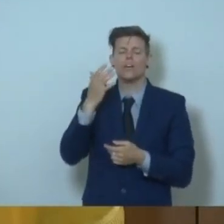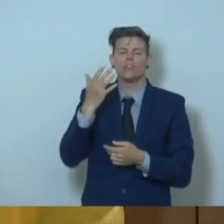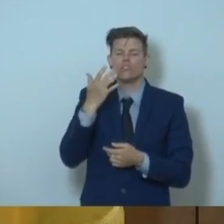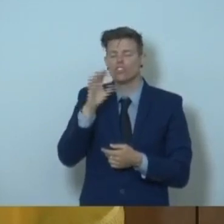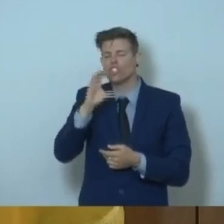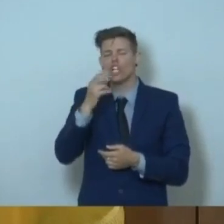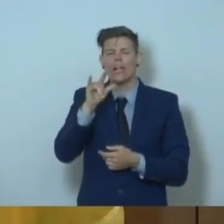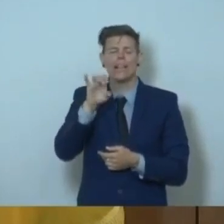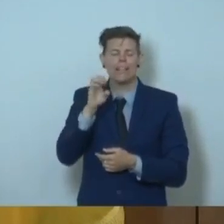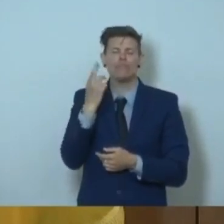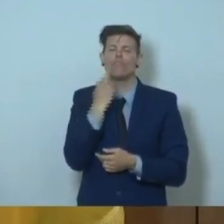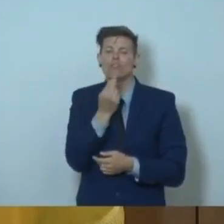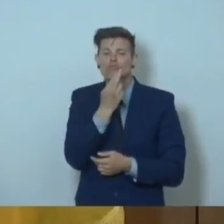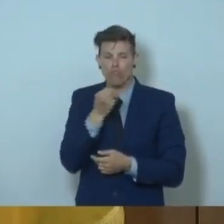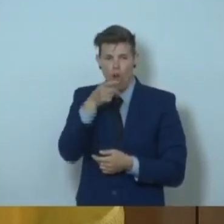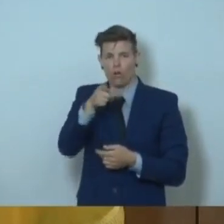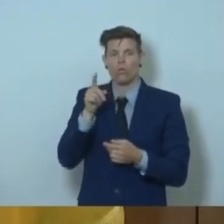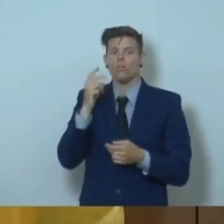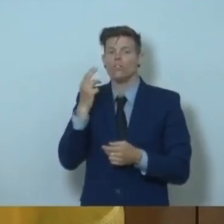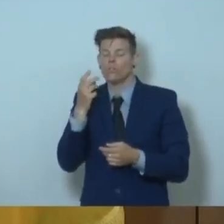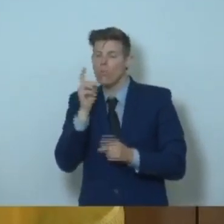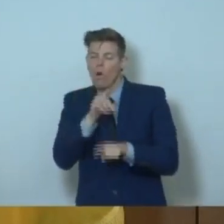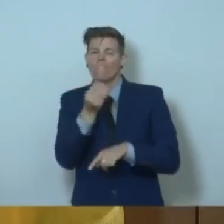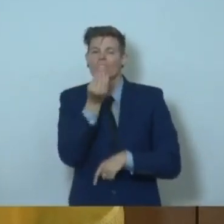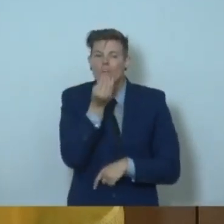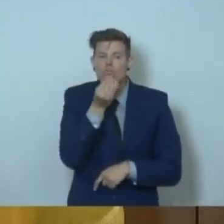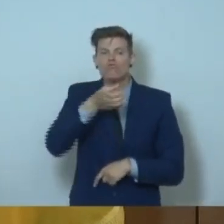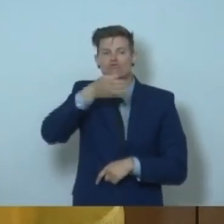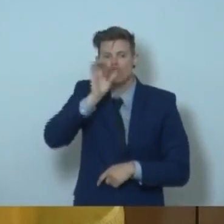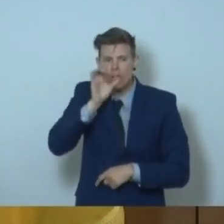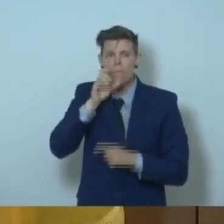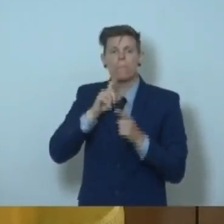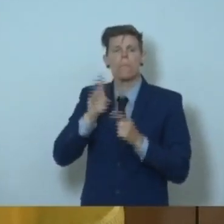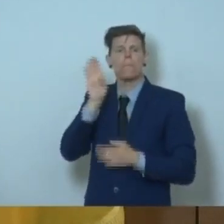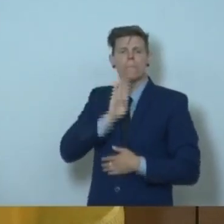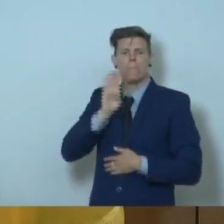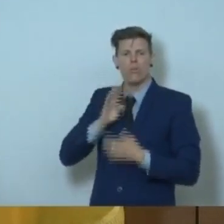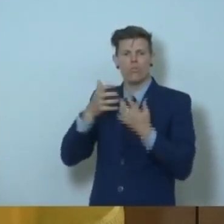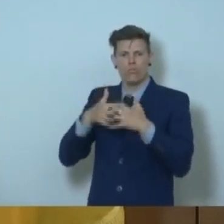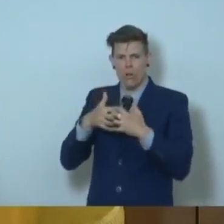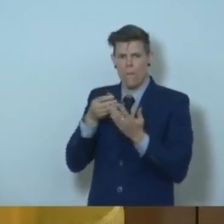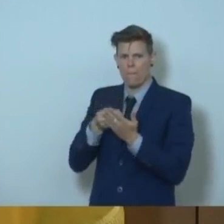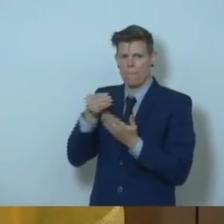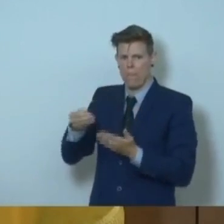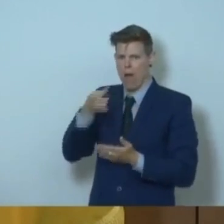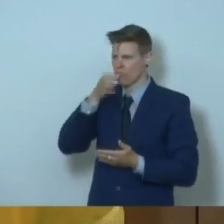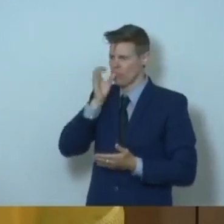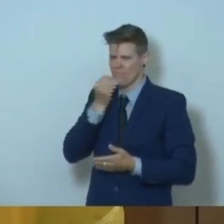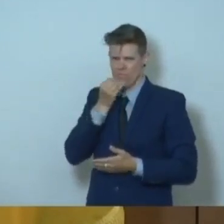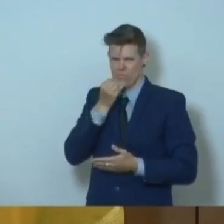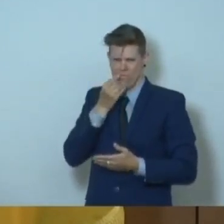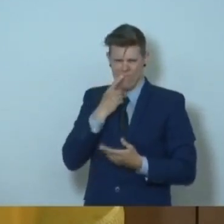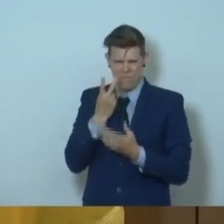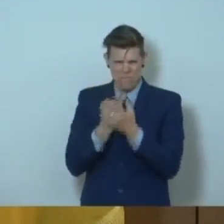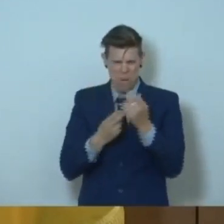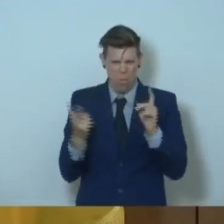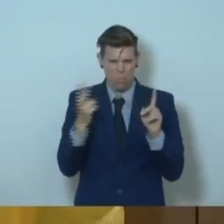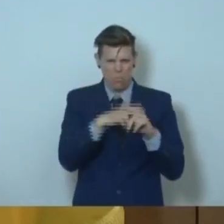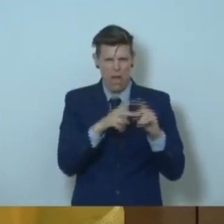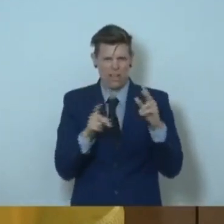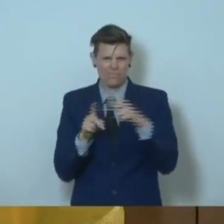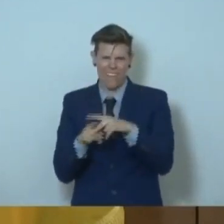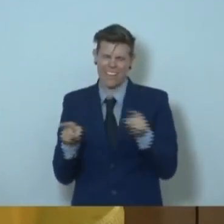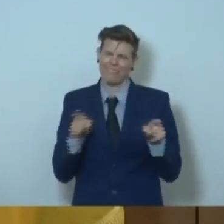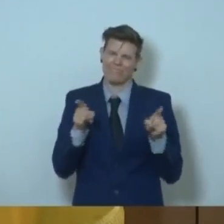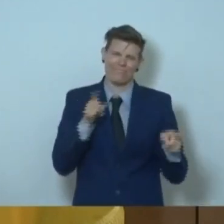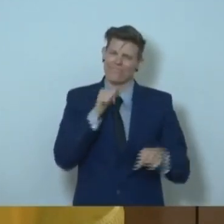or drink a libation at a brewery, and you can often get food. So they're exactly the same. They're not exactly the same.